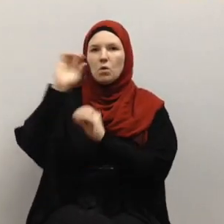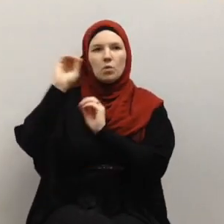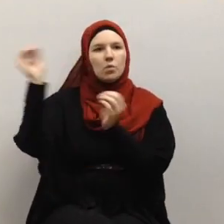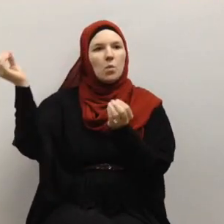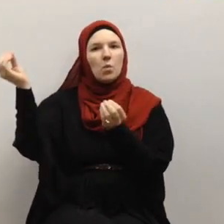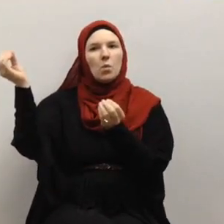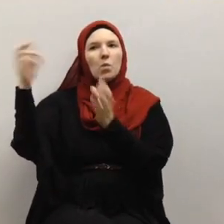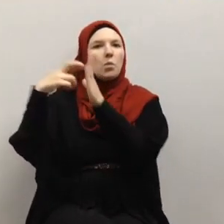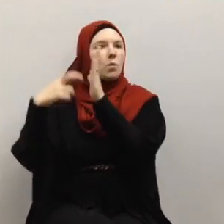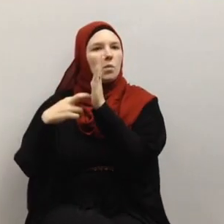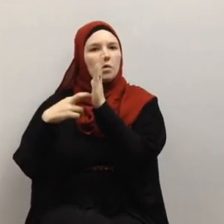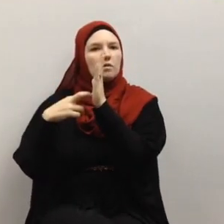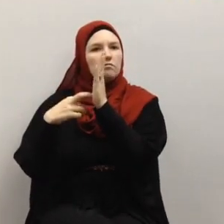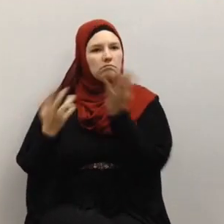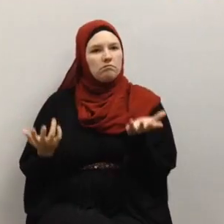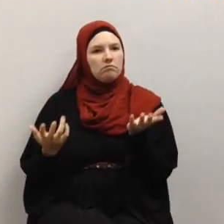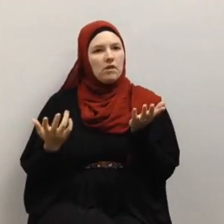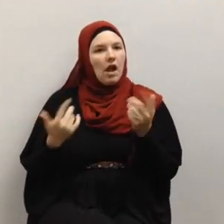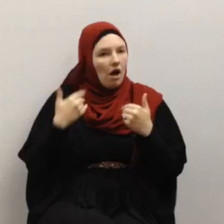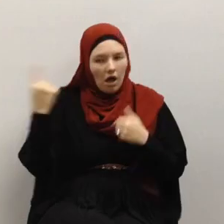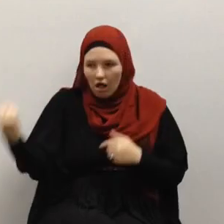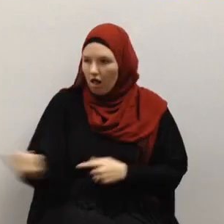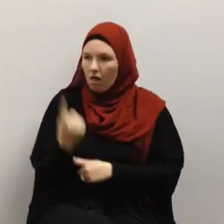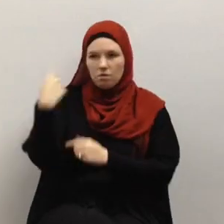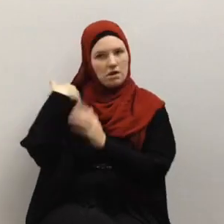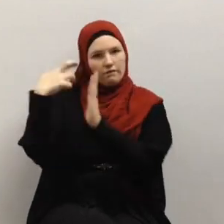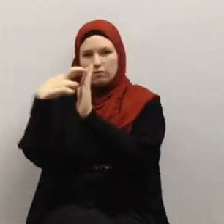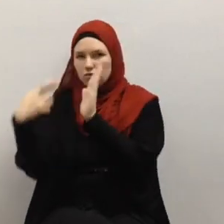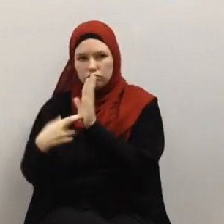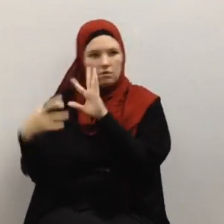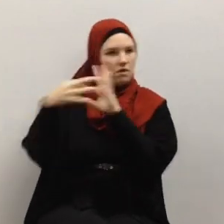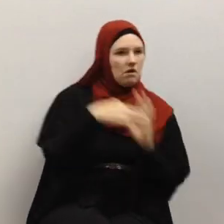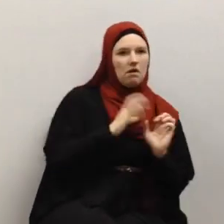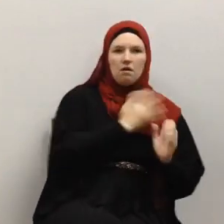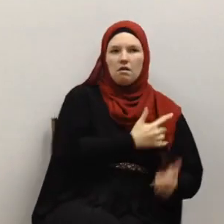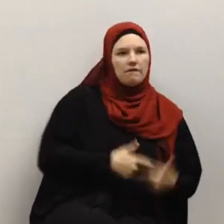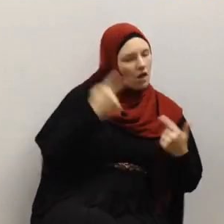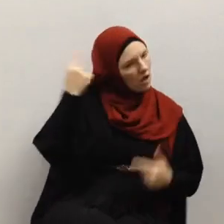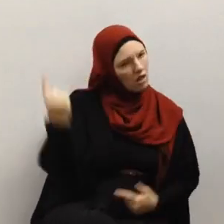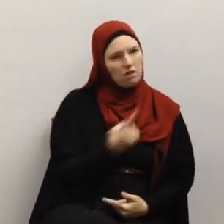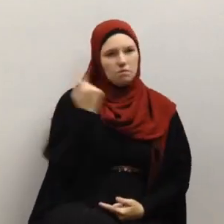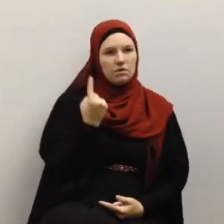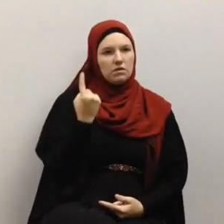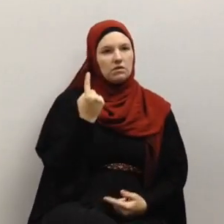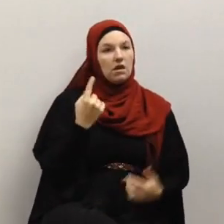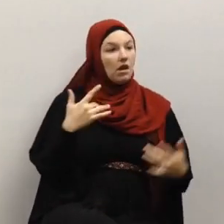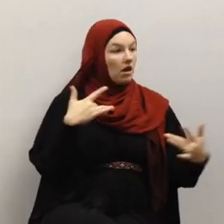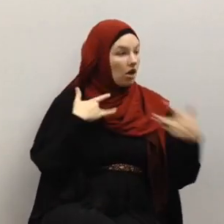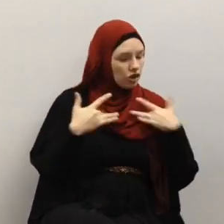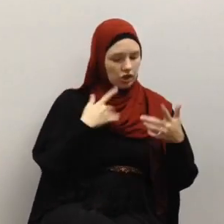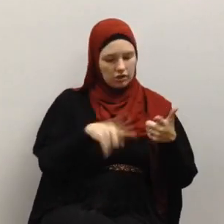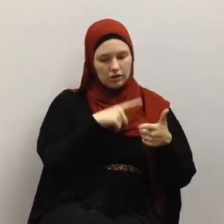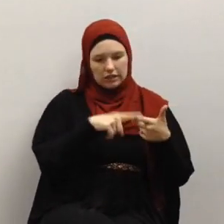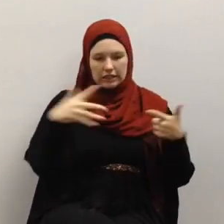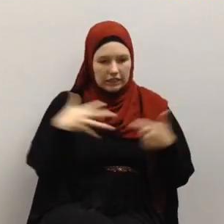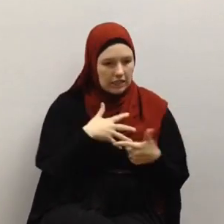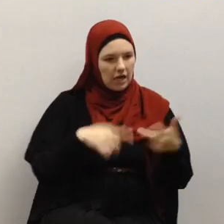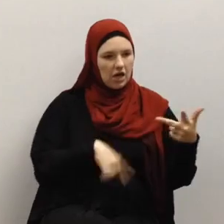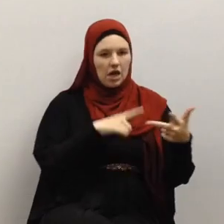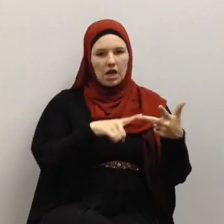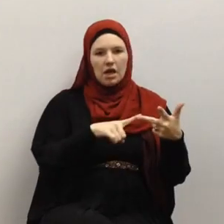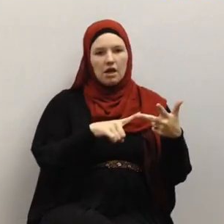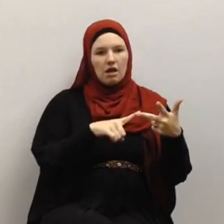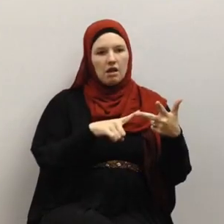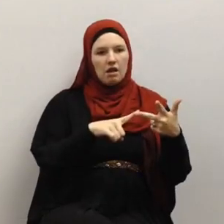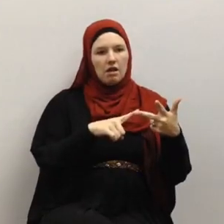on. Nothing that worries us, nothing that concerns us, nothing that scares us, nothing